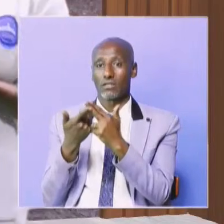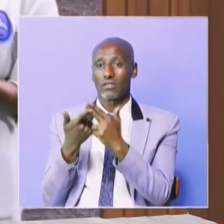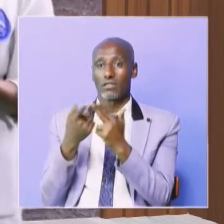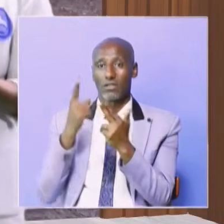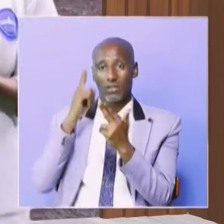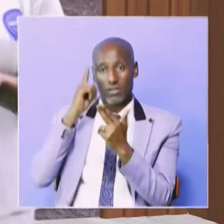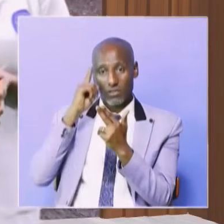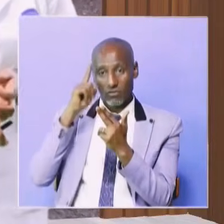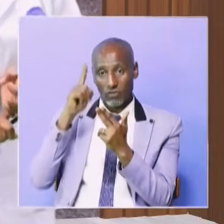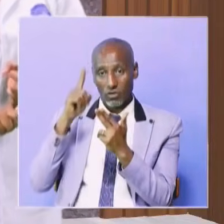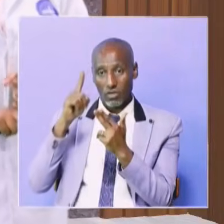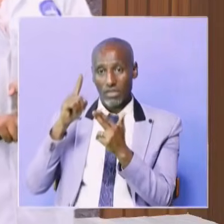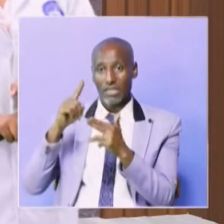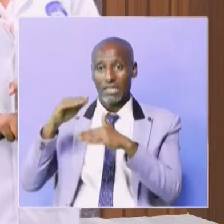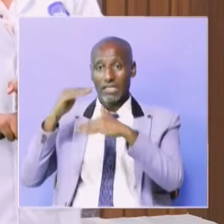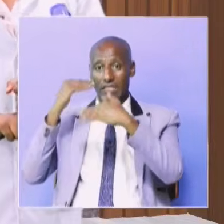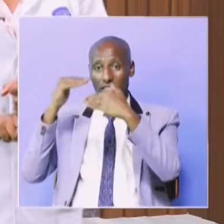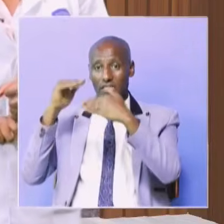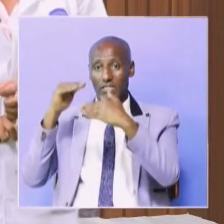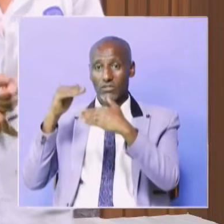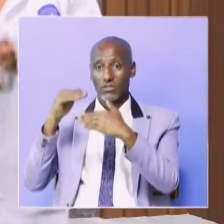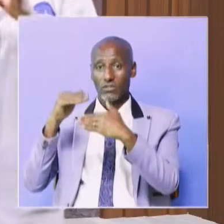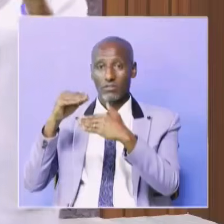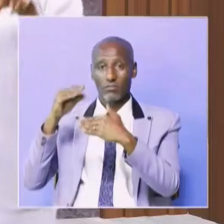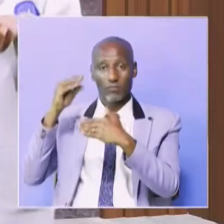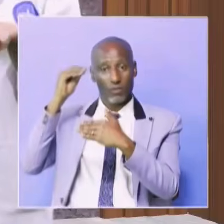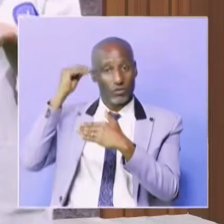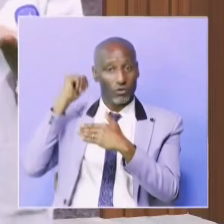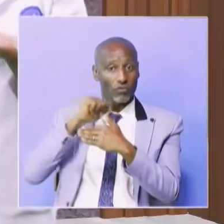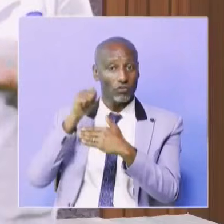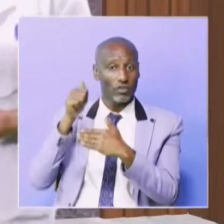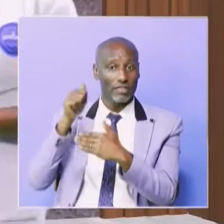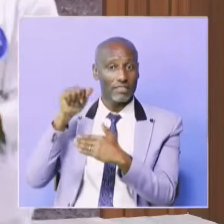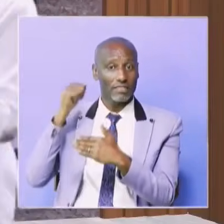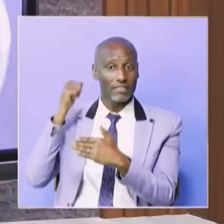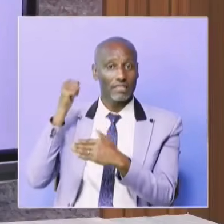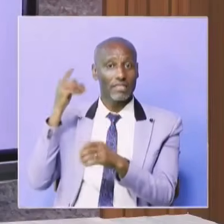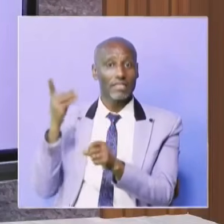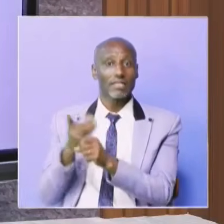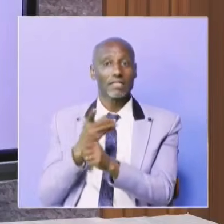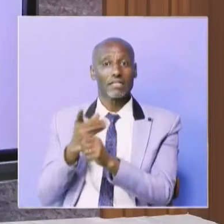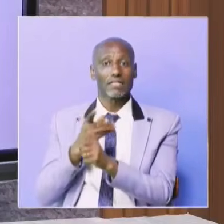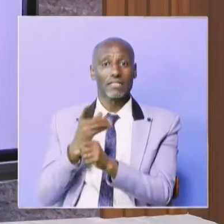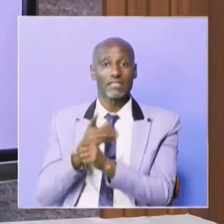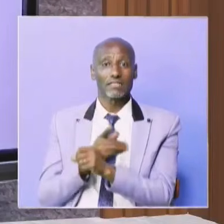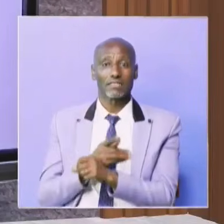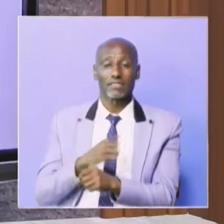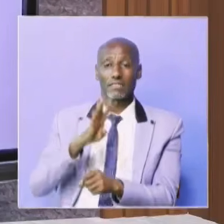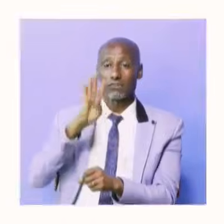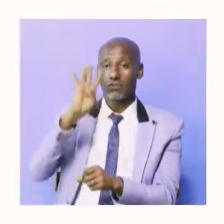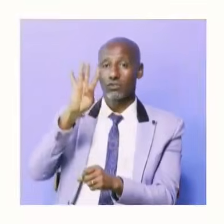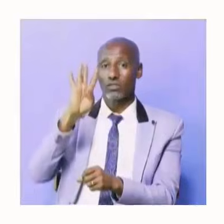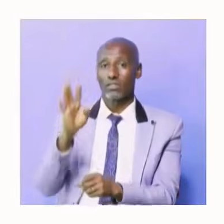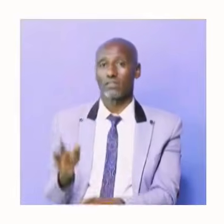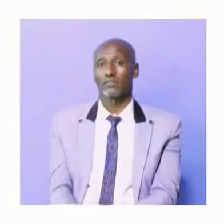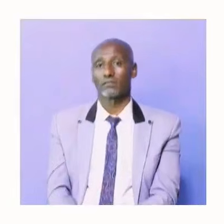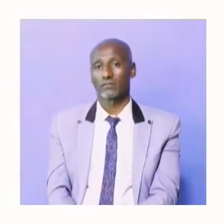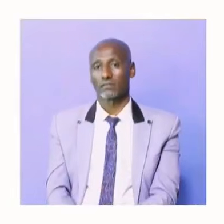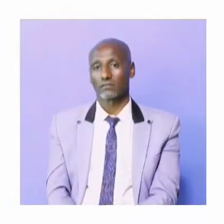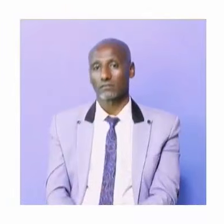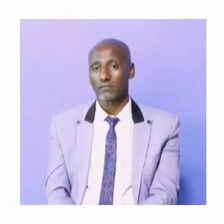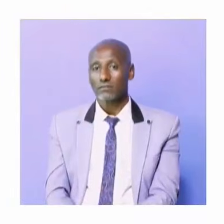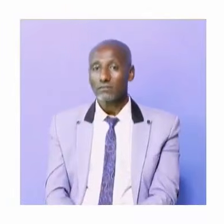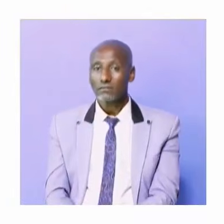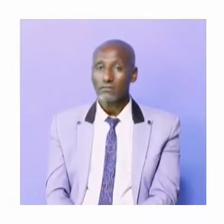for schedules. Don't forget another action. For example, the fourth one, an